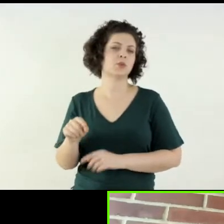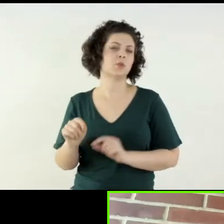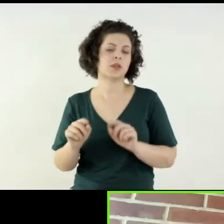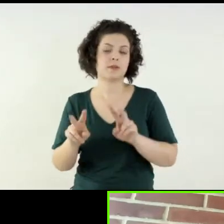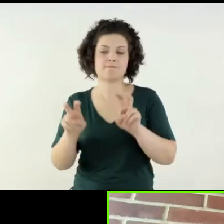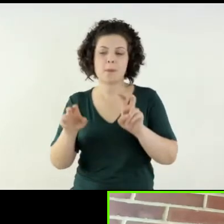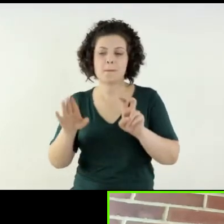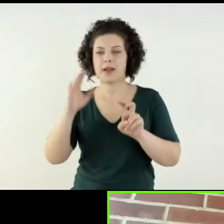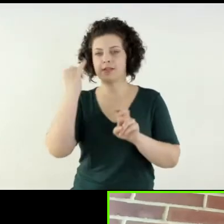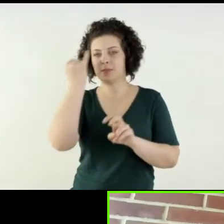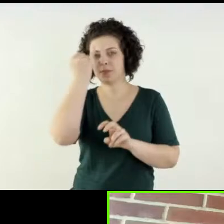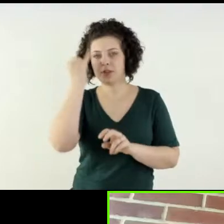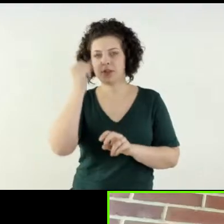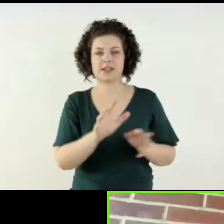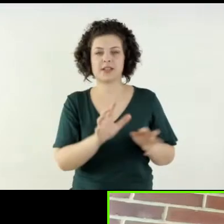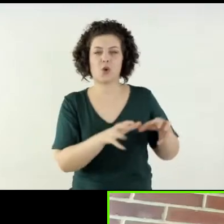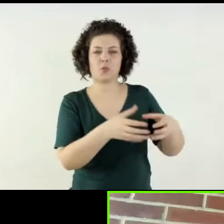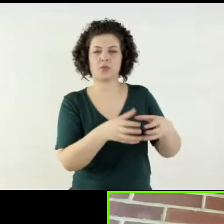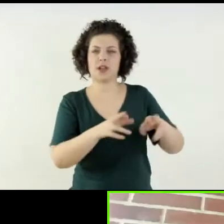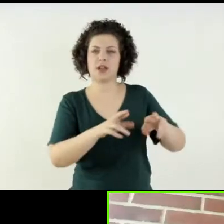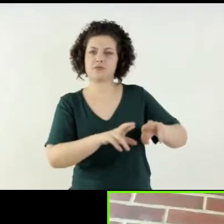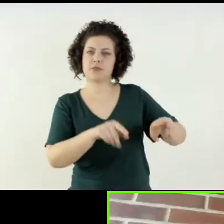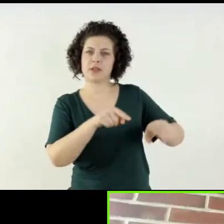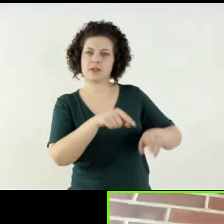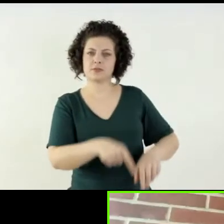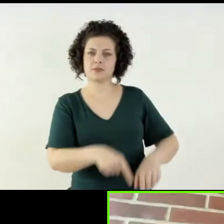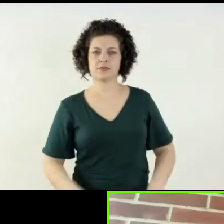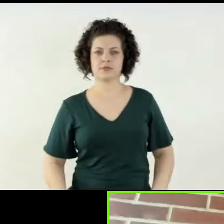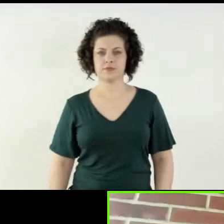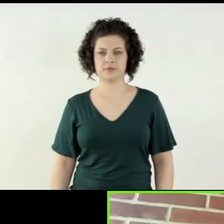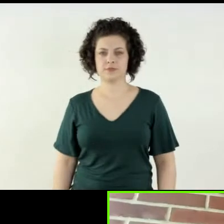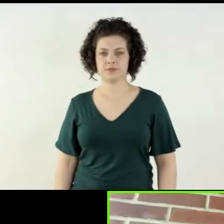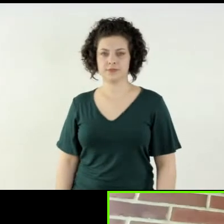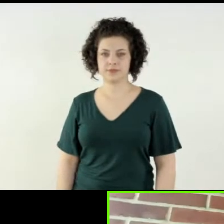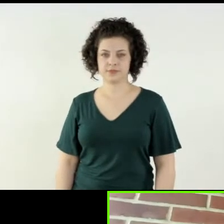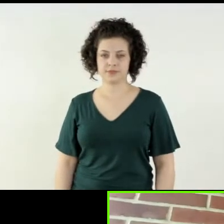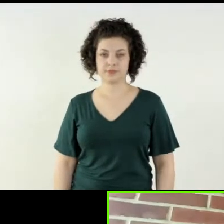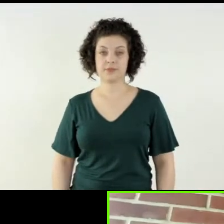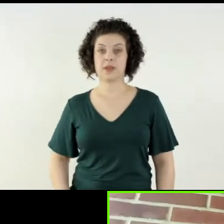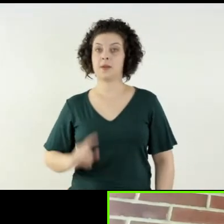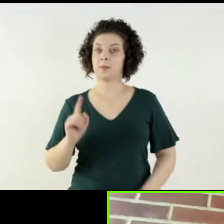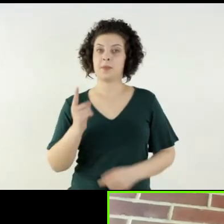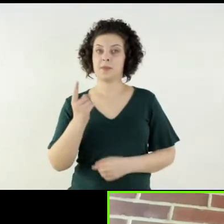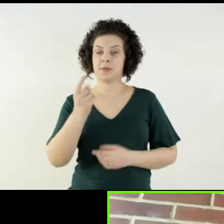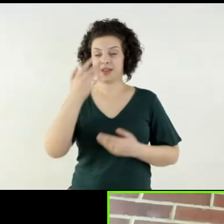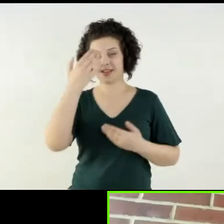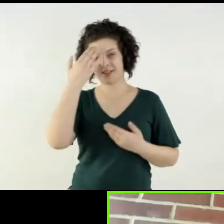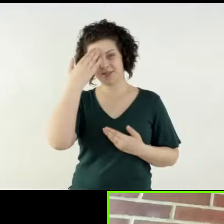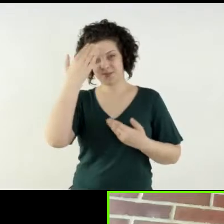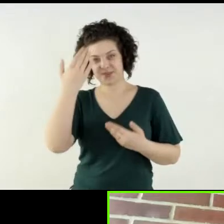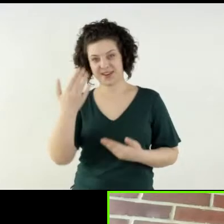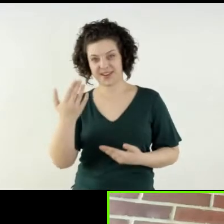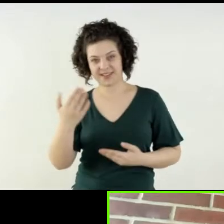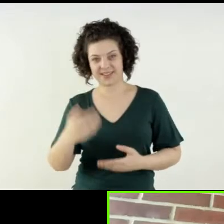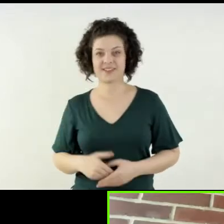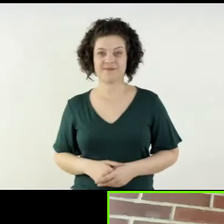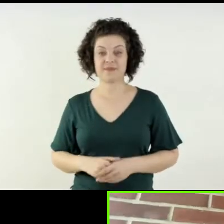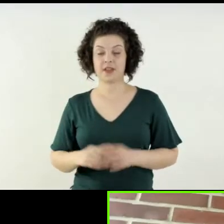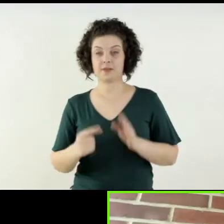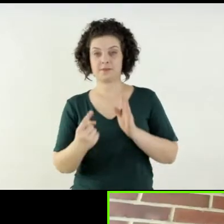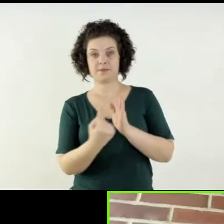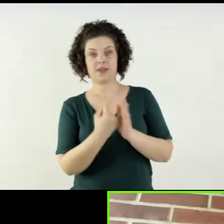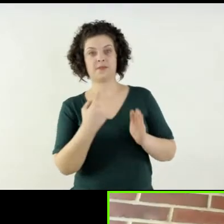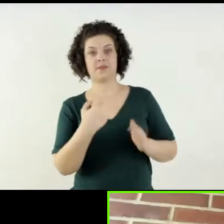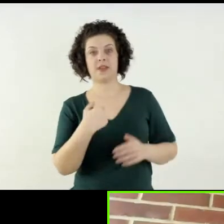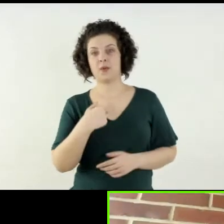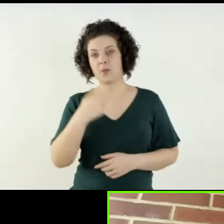Wow, well, first of all, thank you for that, Roxana. I'm not sure that I could do any better in talking about the book, the sort of, you